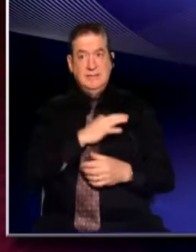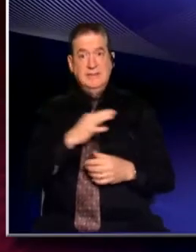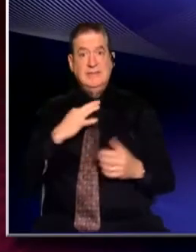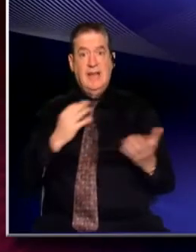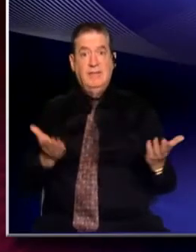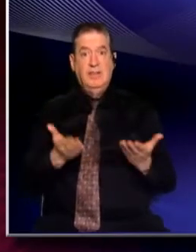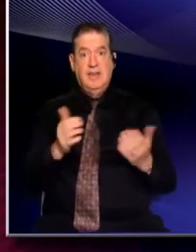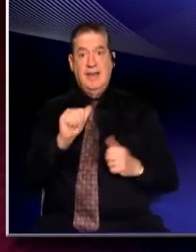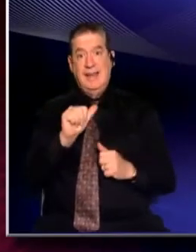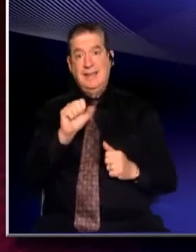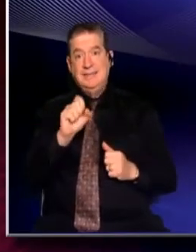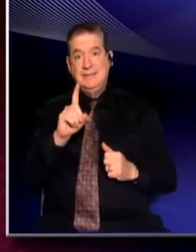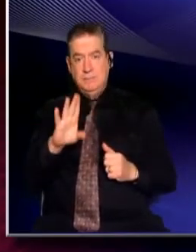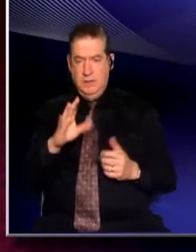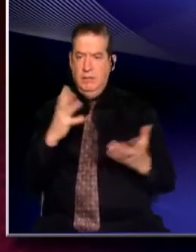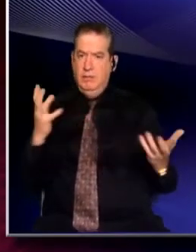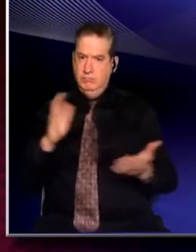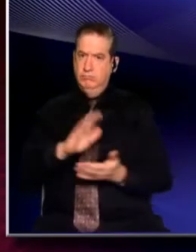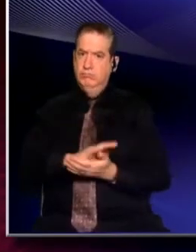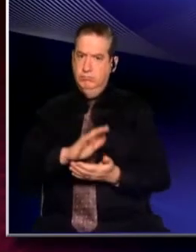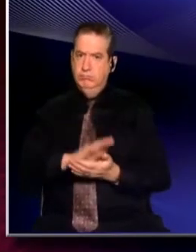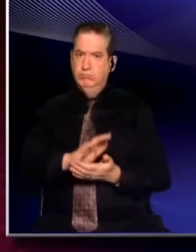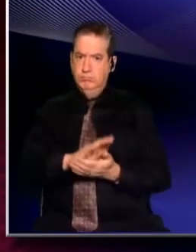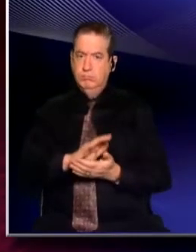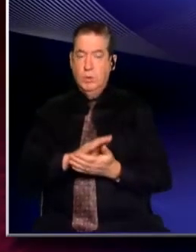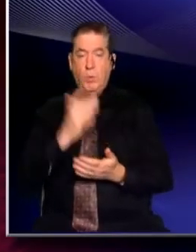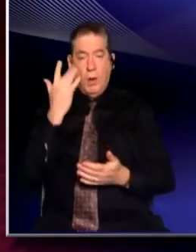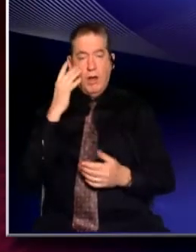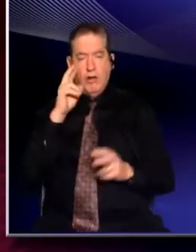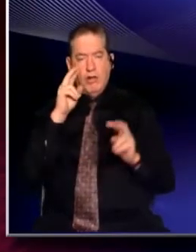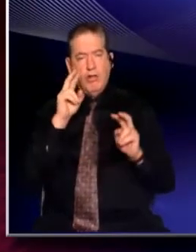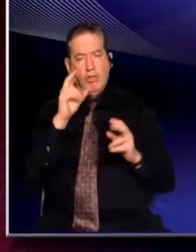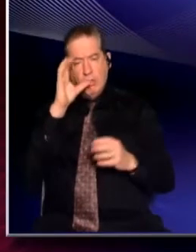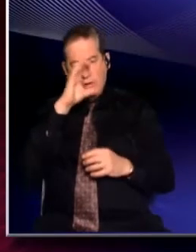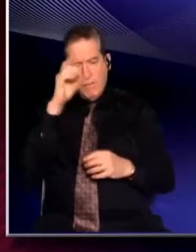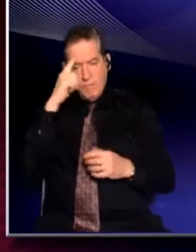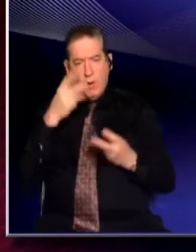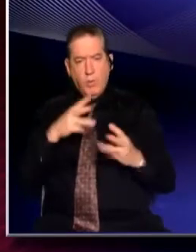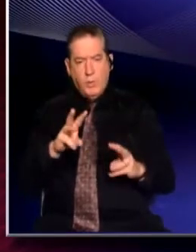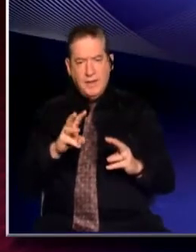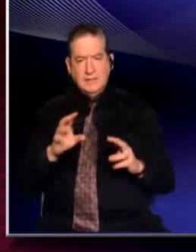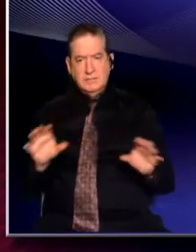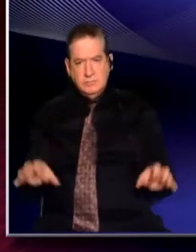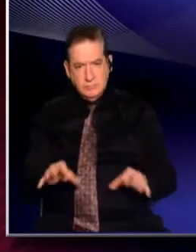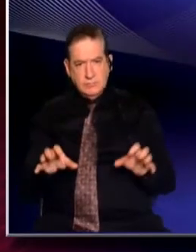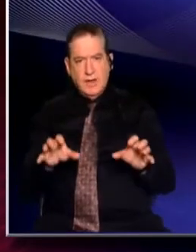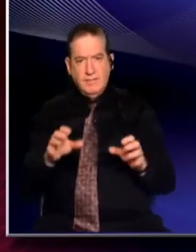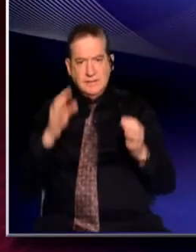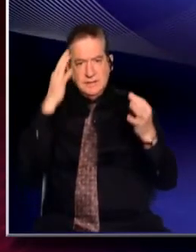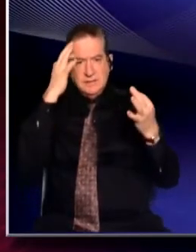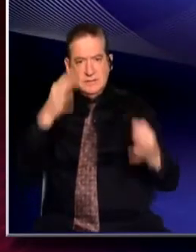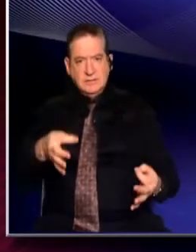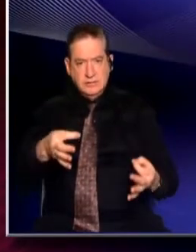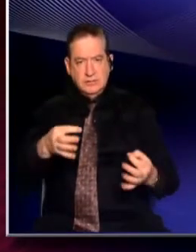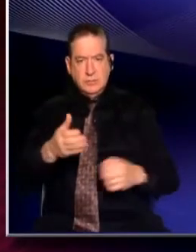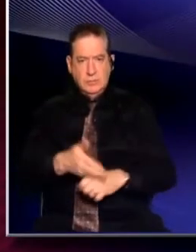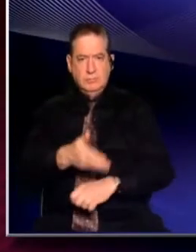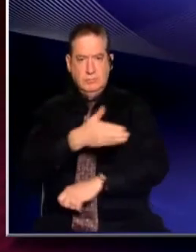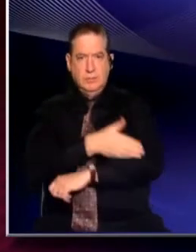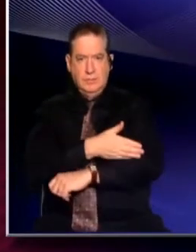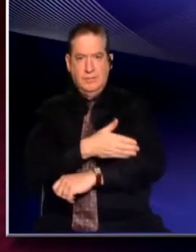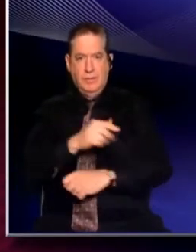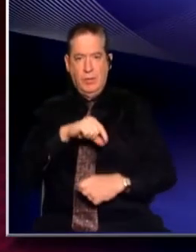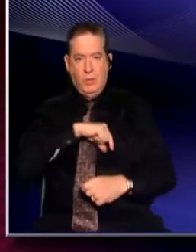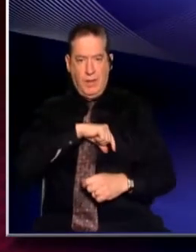ASDB and the leadership deserve a lot of kudos that they're looking for ways to get more information to drive decisions so they can improve the